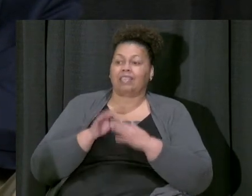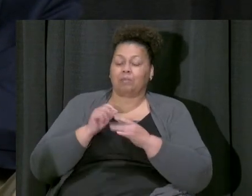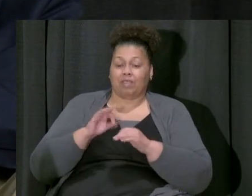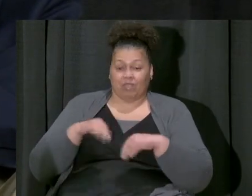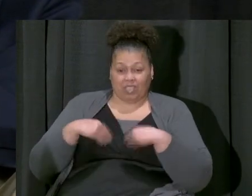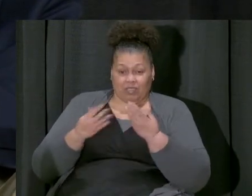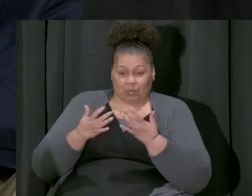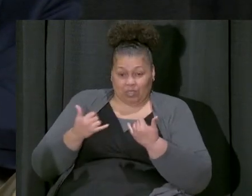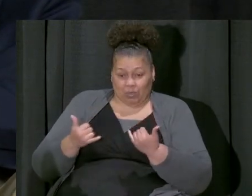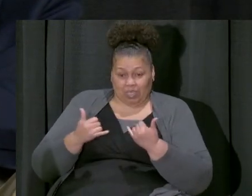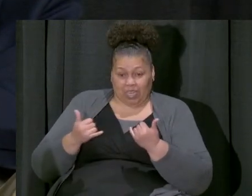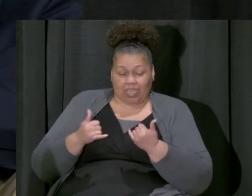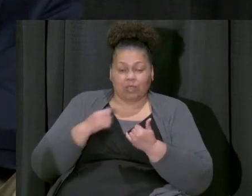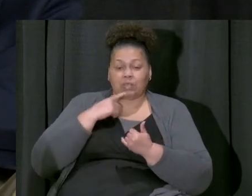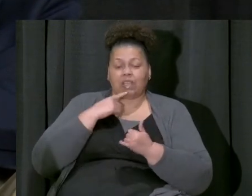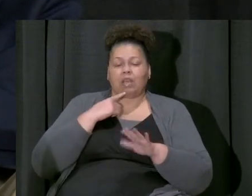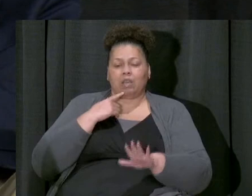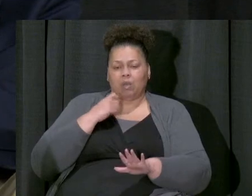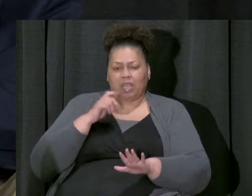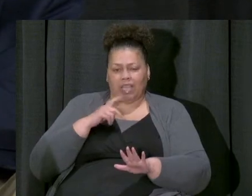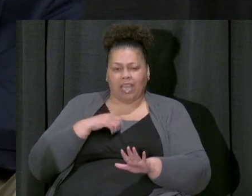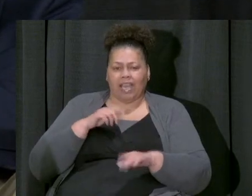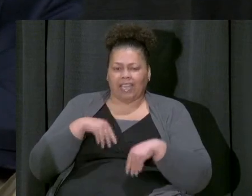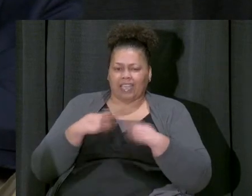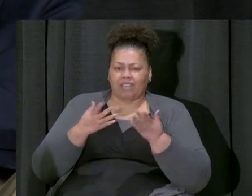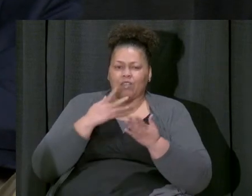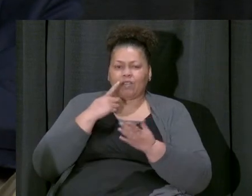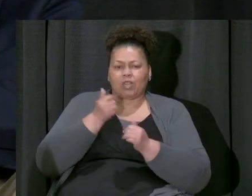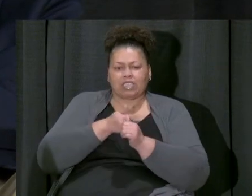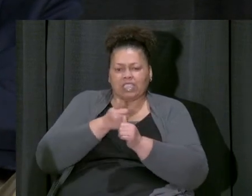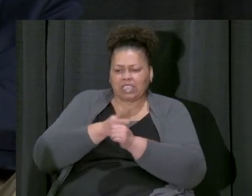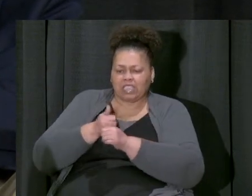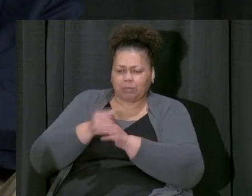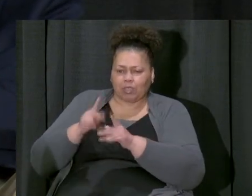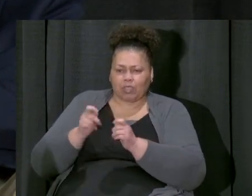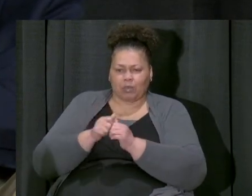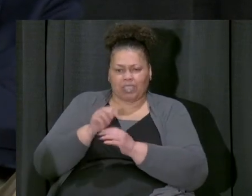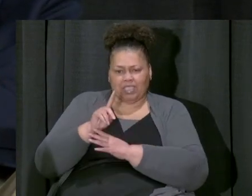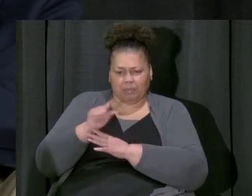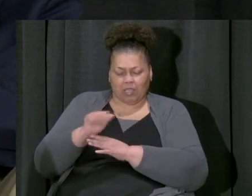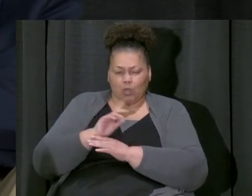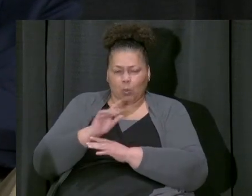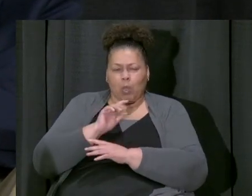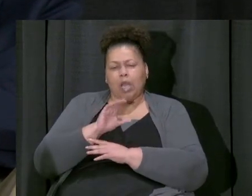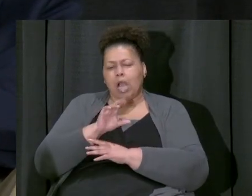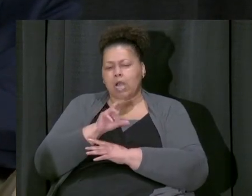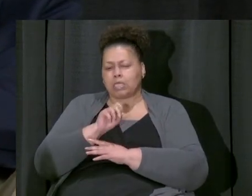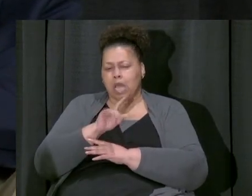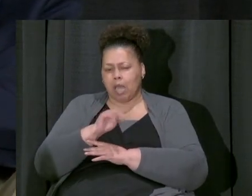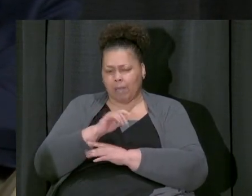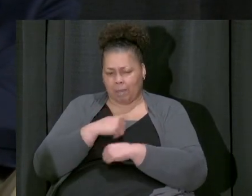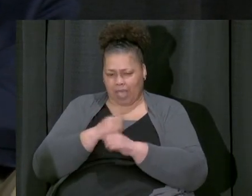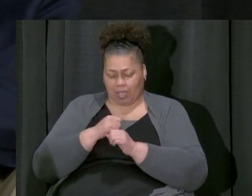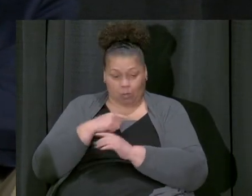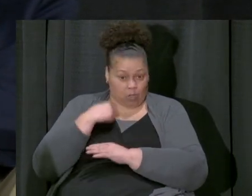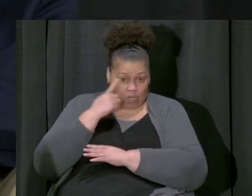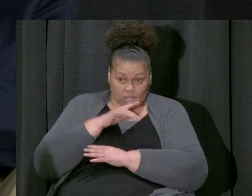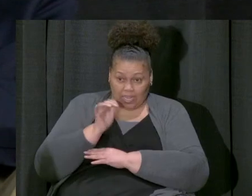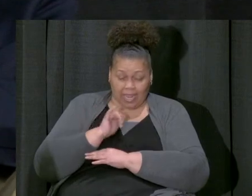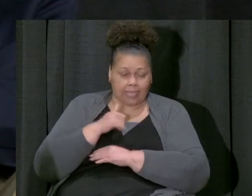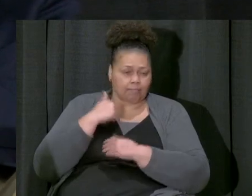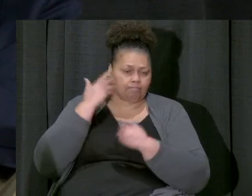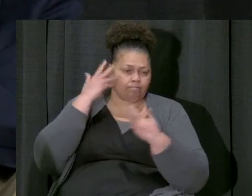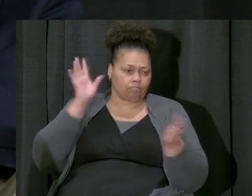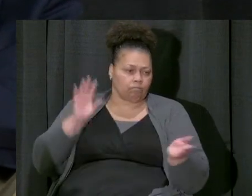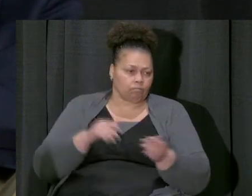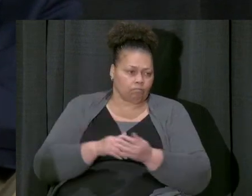and you said, okay, we can give you, you know, for each of these different people with disabilities, we'll custom make one. What should it look like? We don't know.